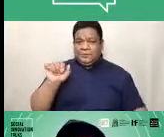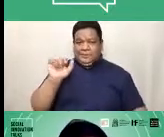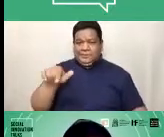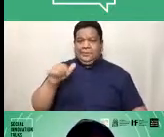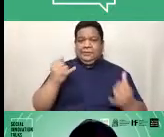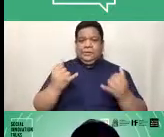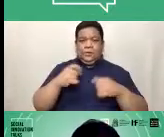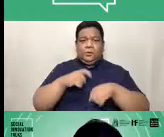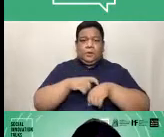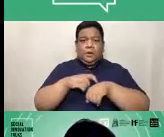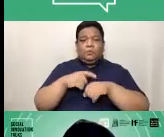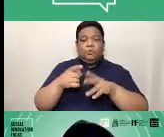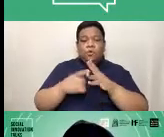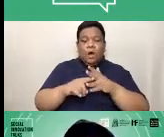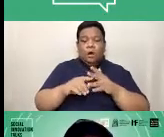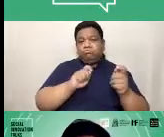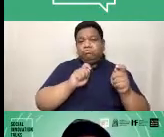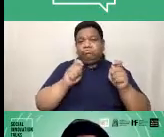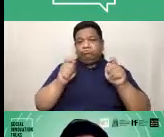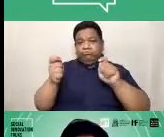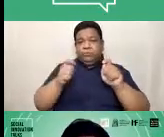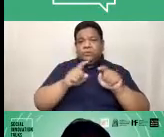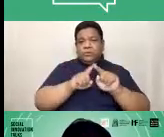about from a series of previous